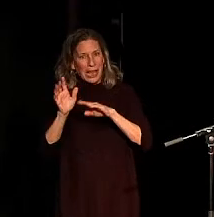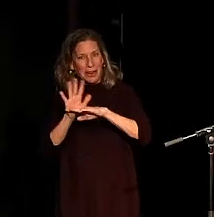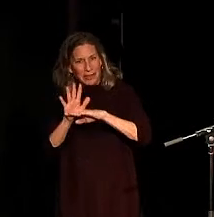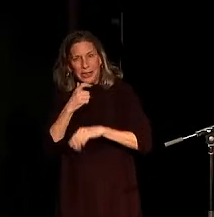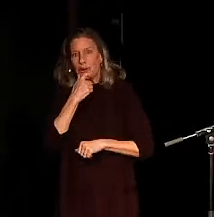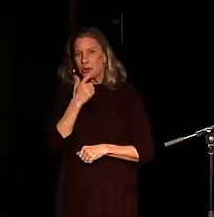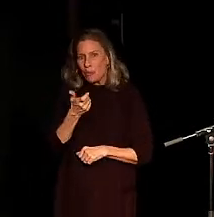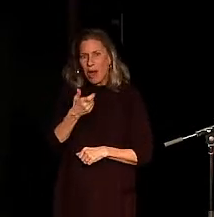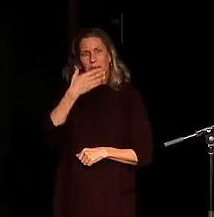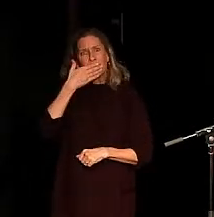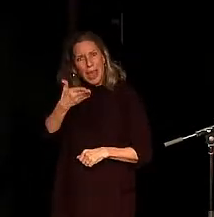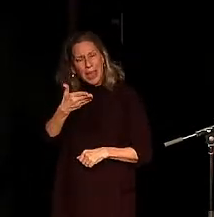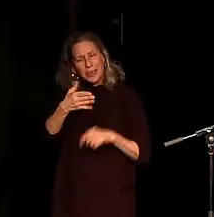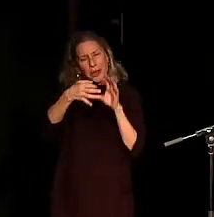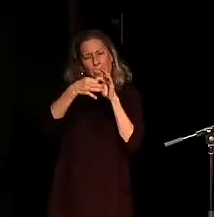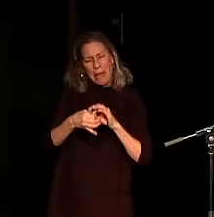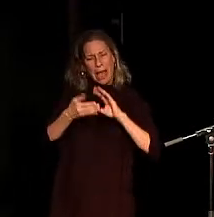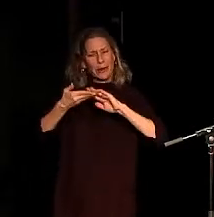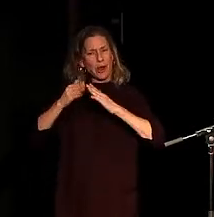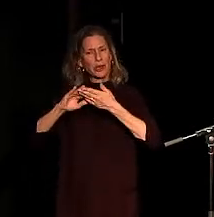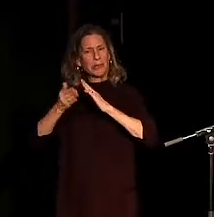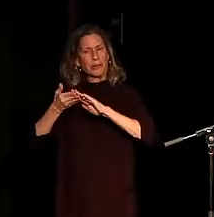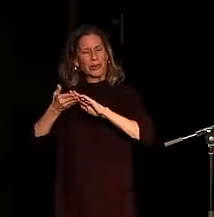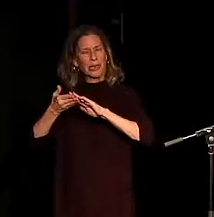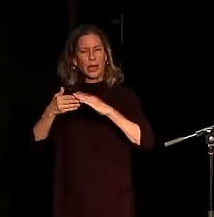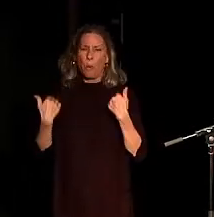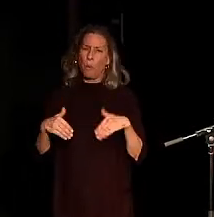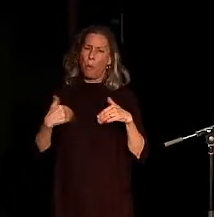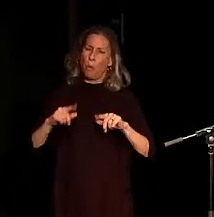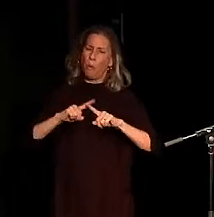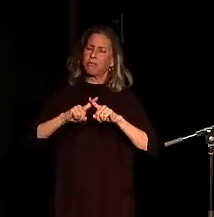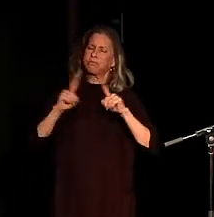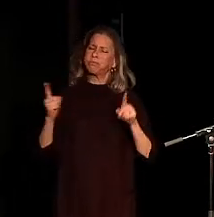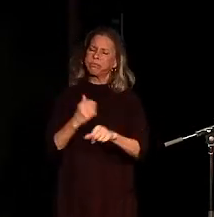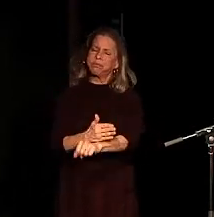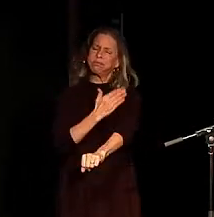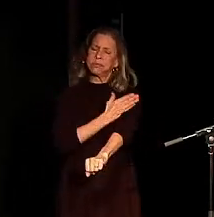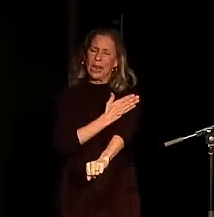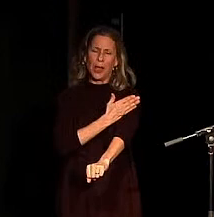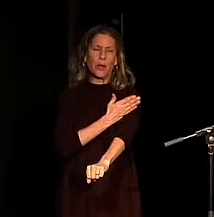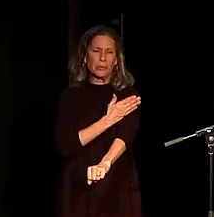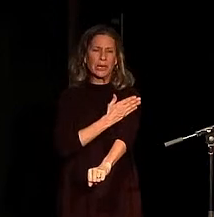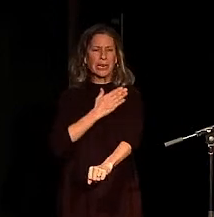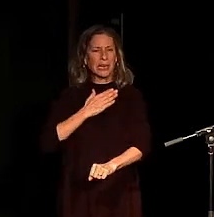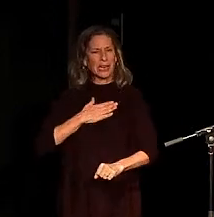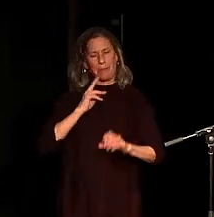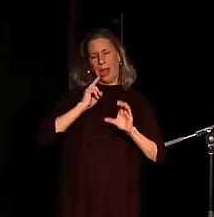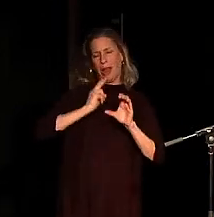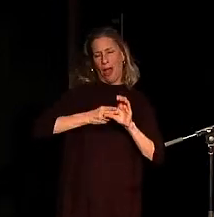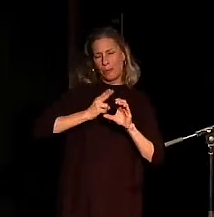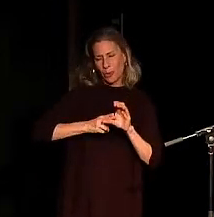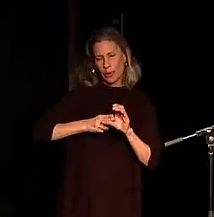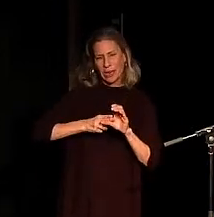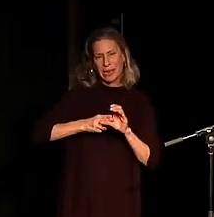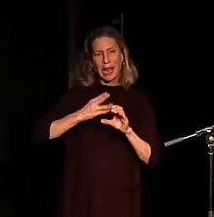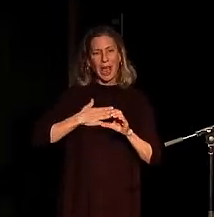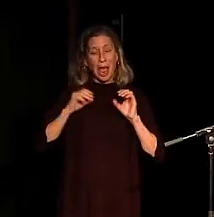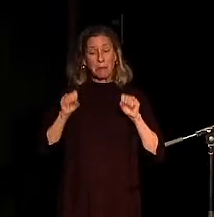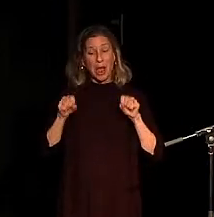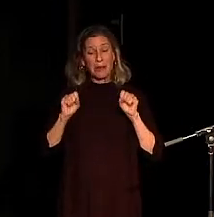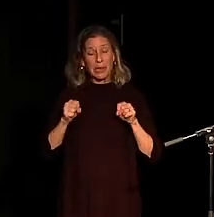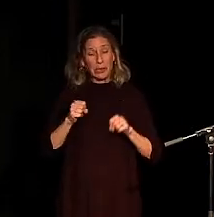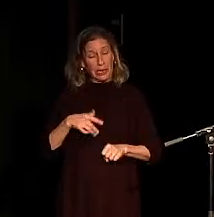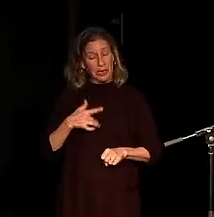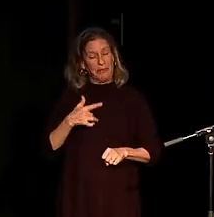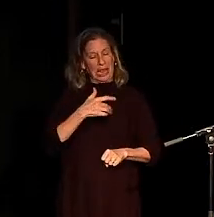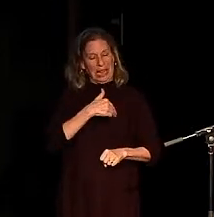to watch about our community. That has made all the difference in my onboarding and my ability to feel like a member